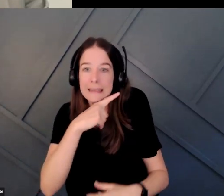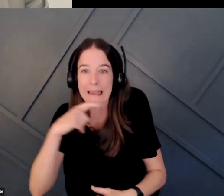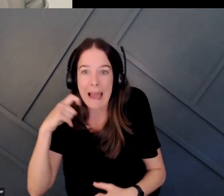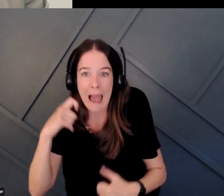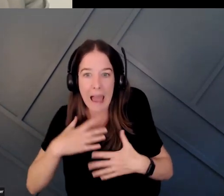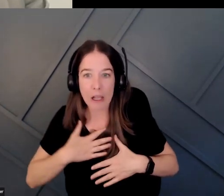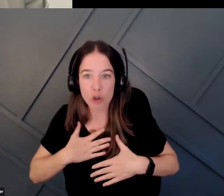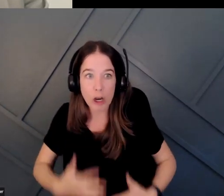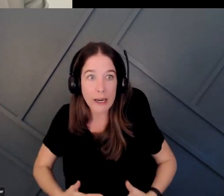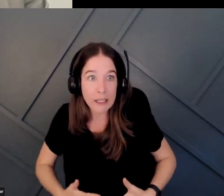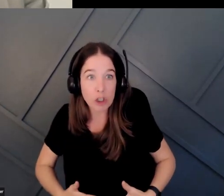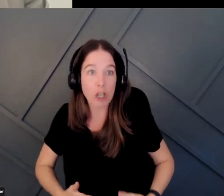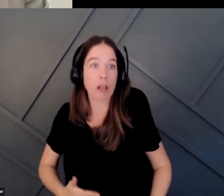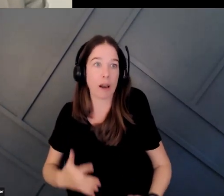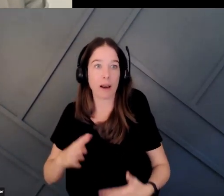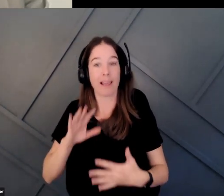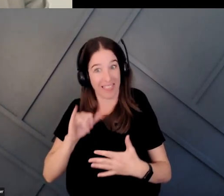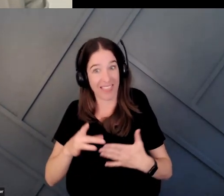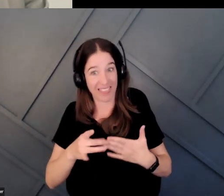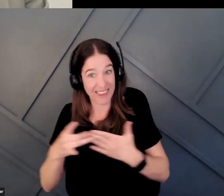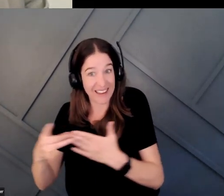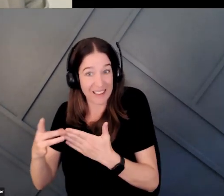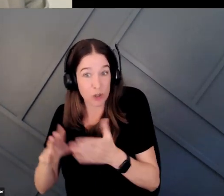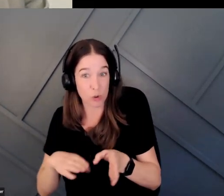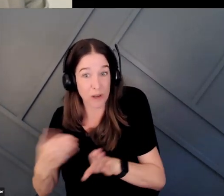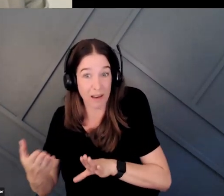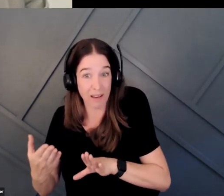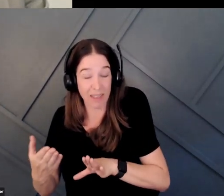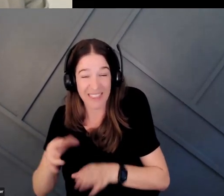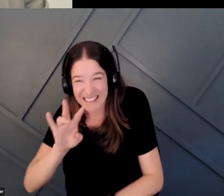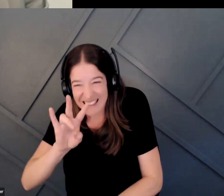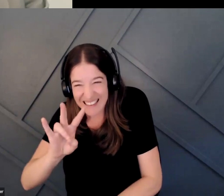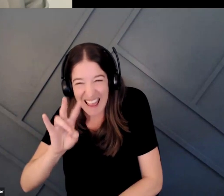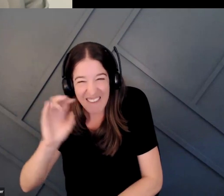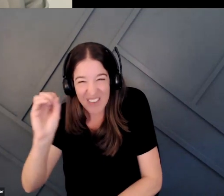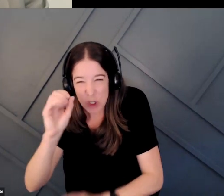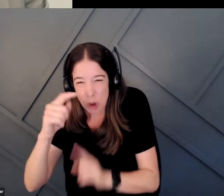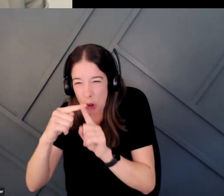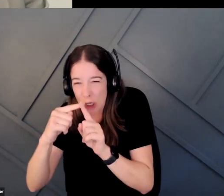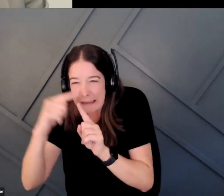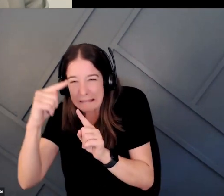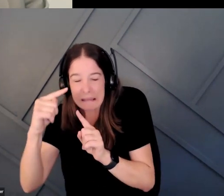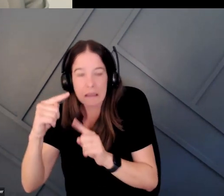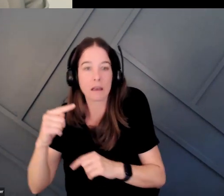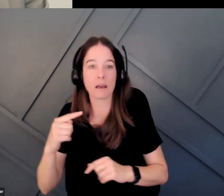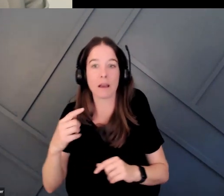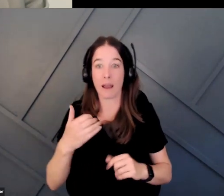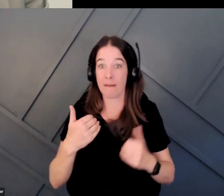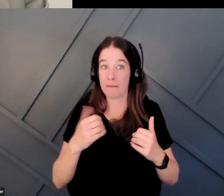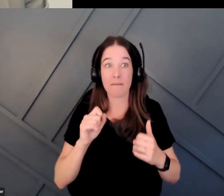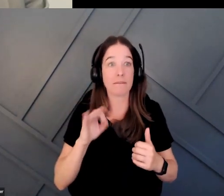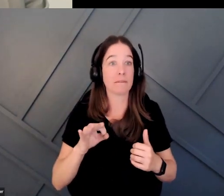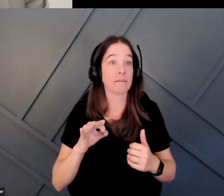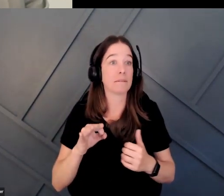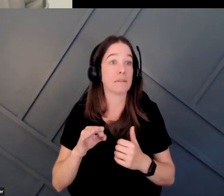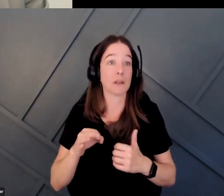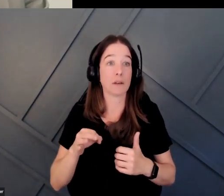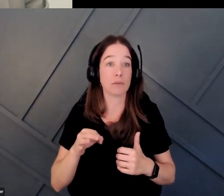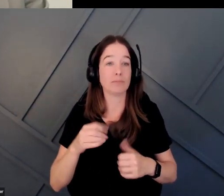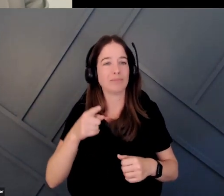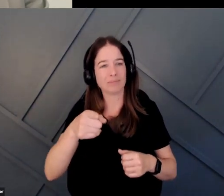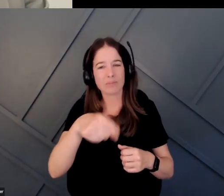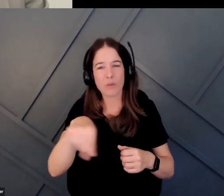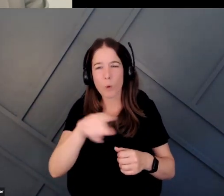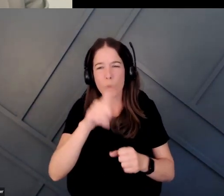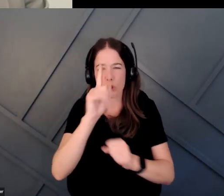threshold, I'd like you to imagine how a loved one, a friend, or a neighbor with a chronic condition or disability